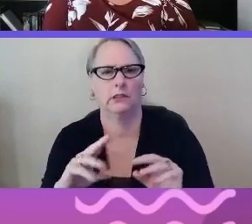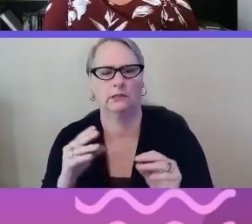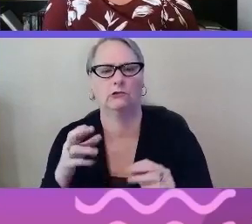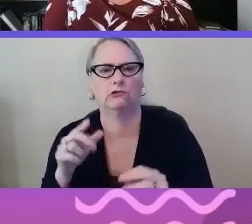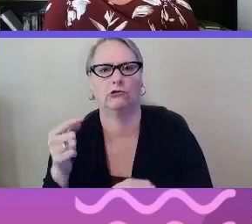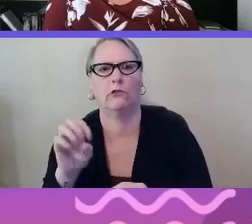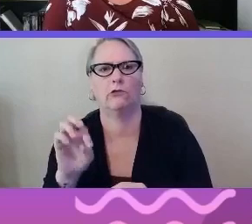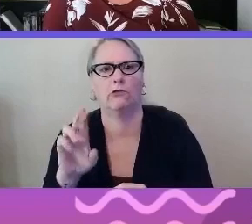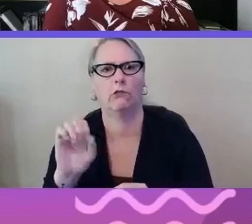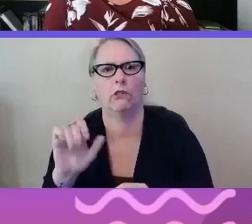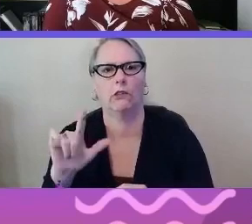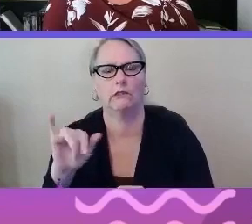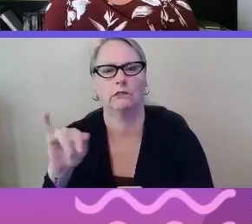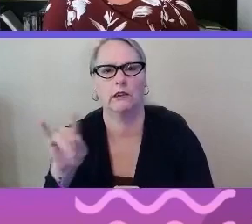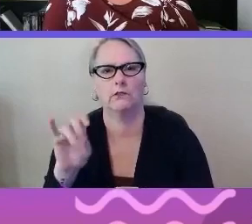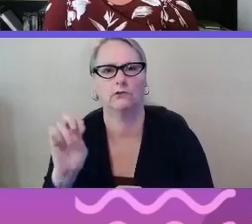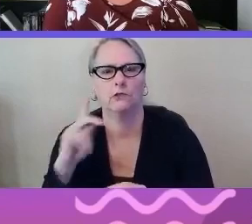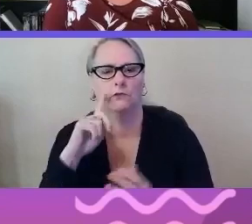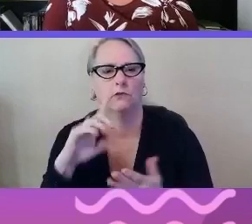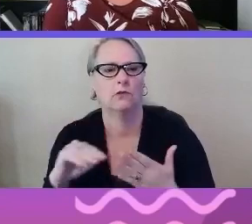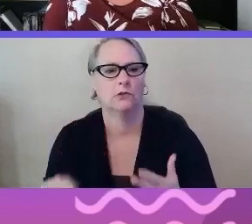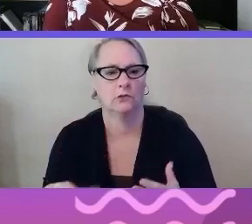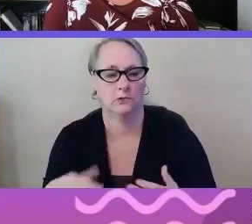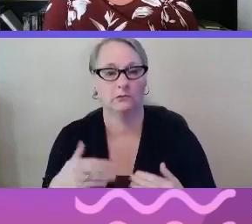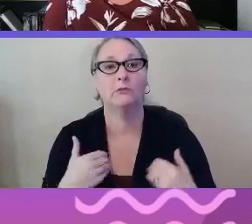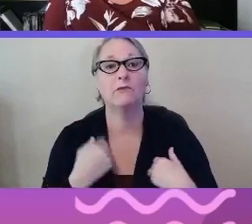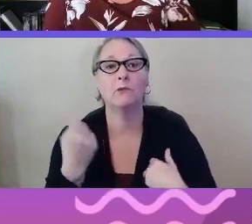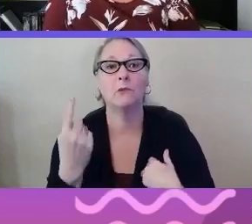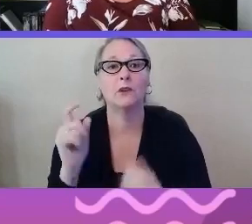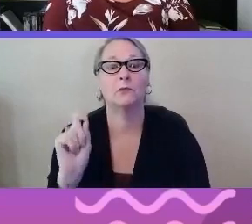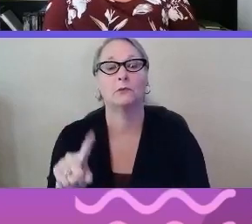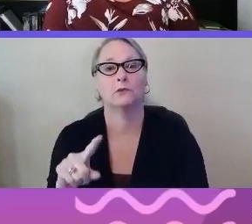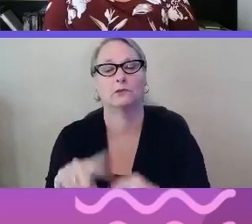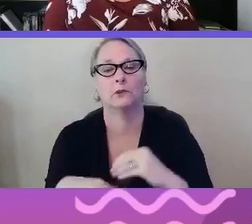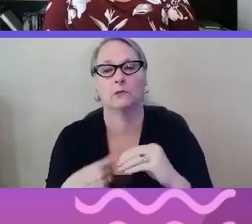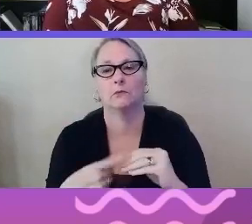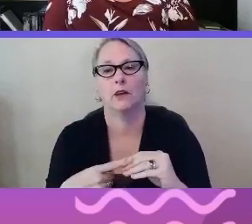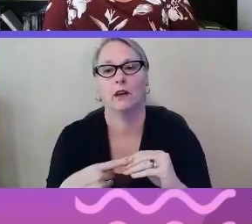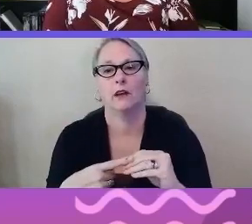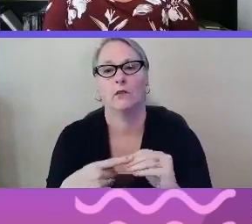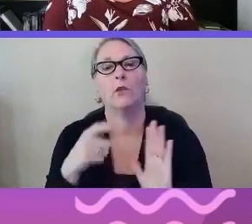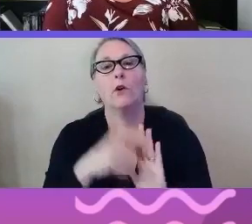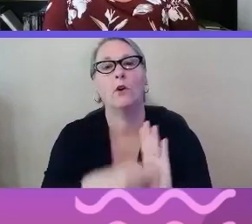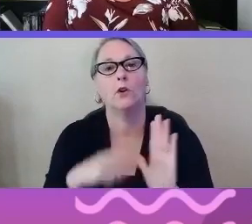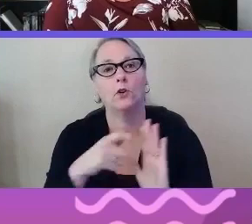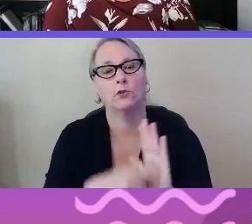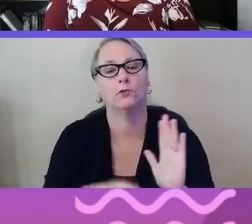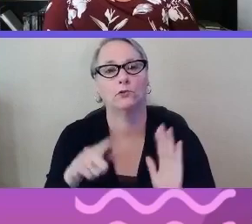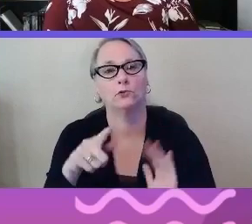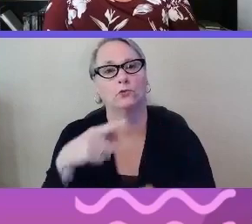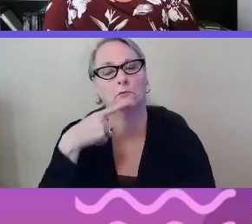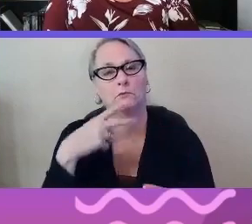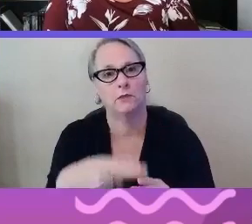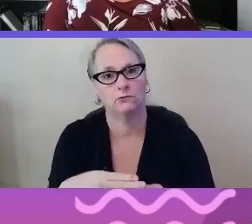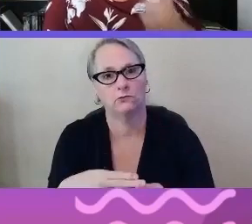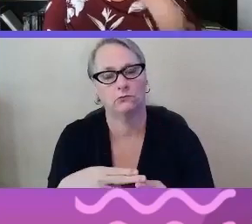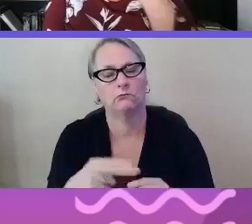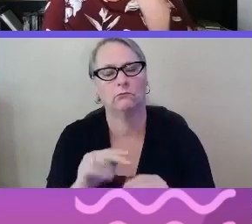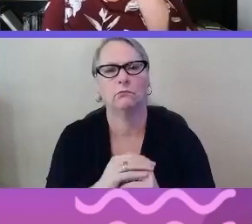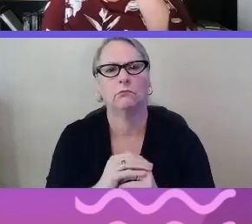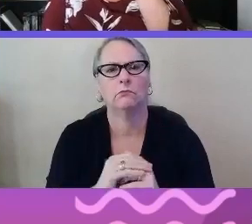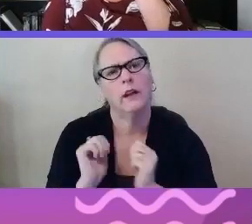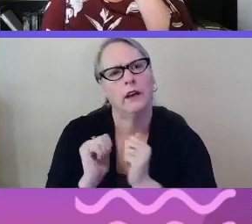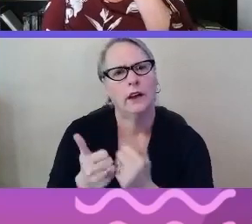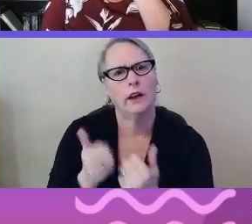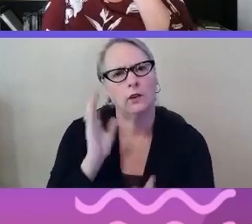students. We have one question that is about all the articles that you mentioned. How would participants